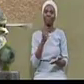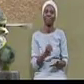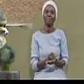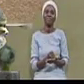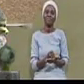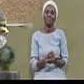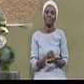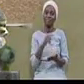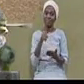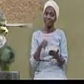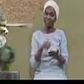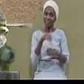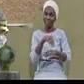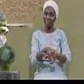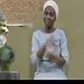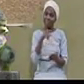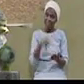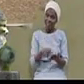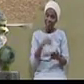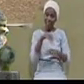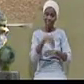I say